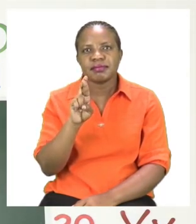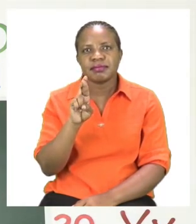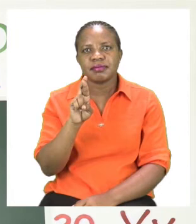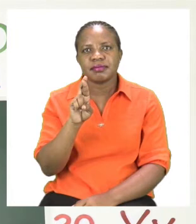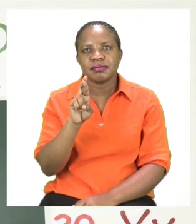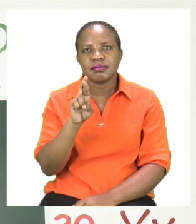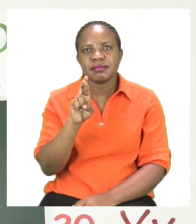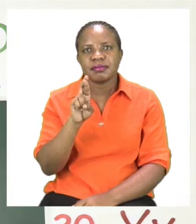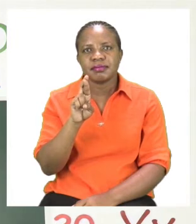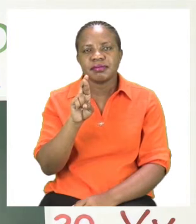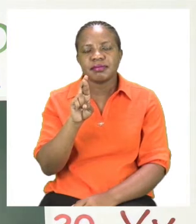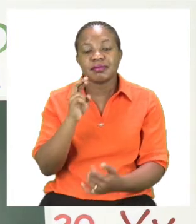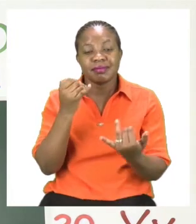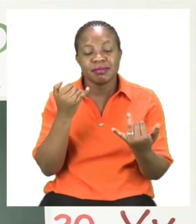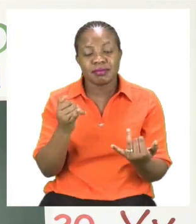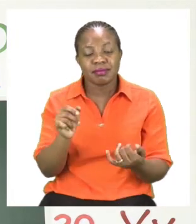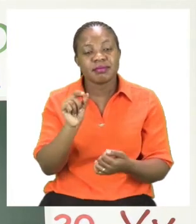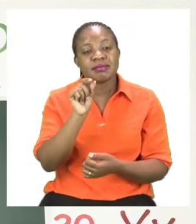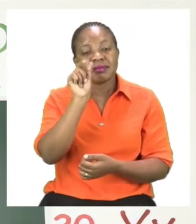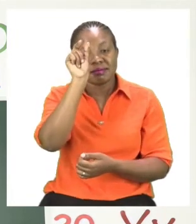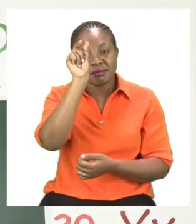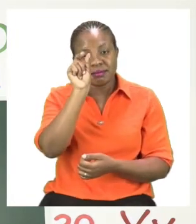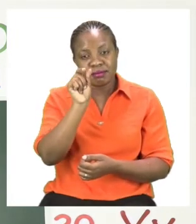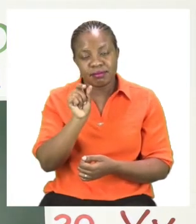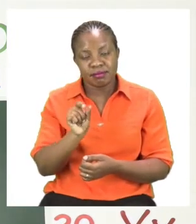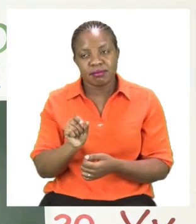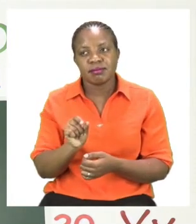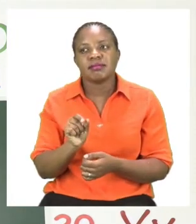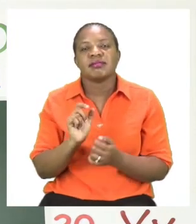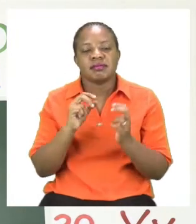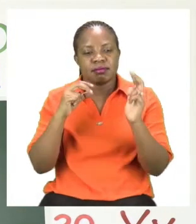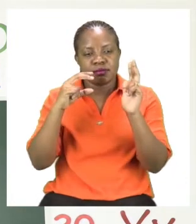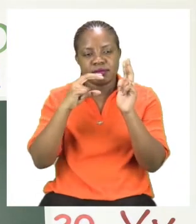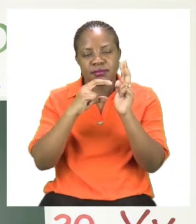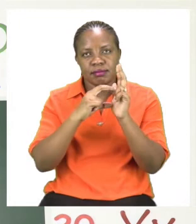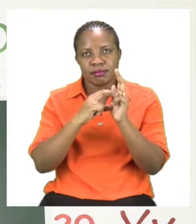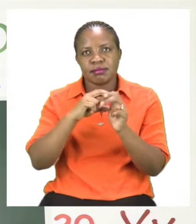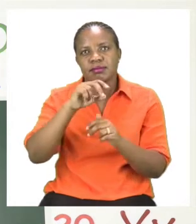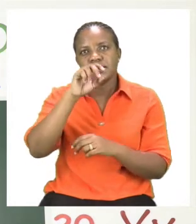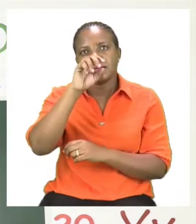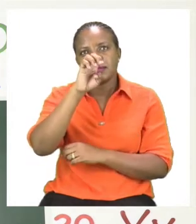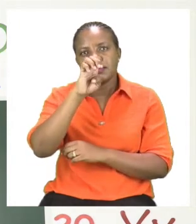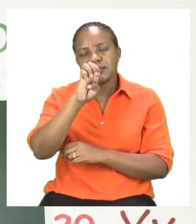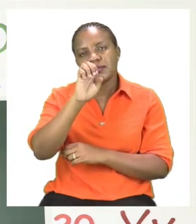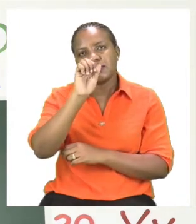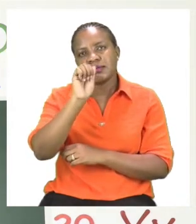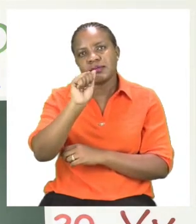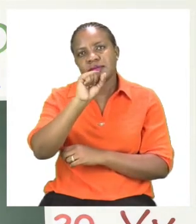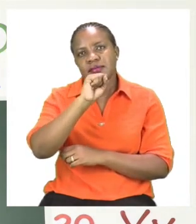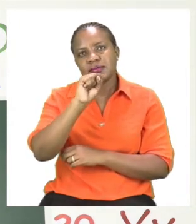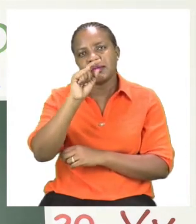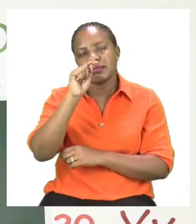So far we have the word Easter, but we need to finish it with the word egg. So we